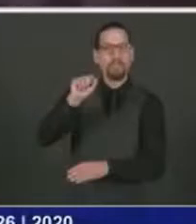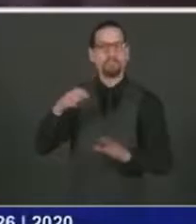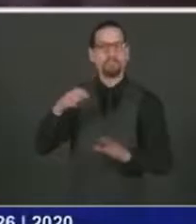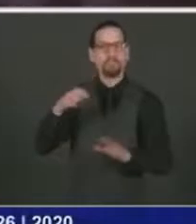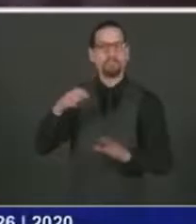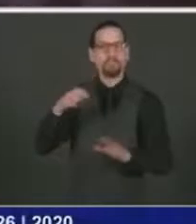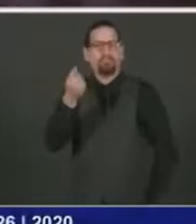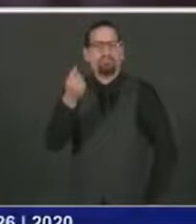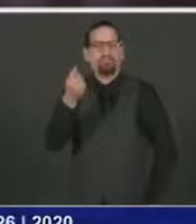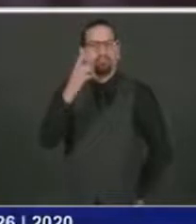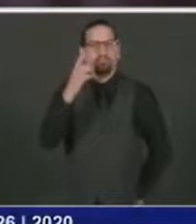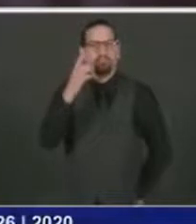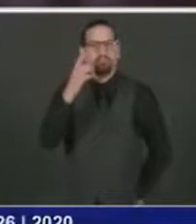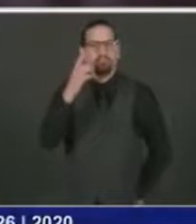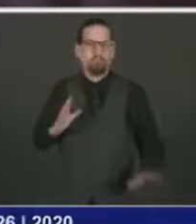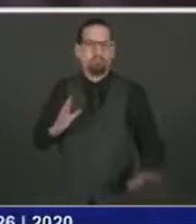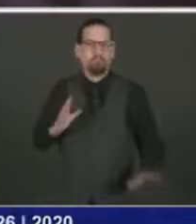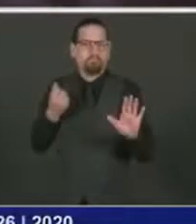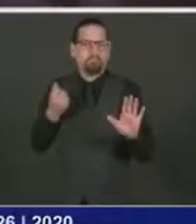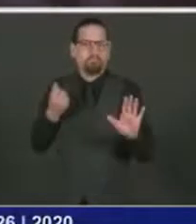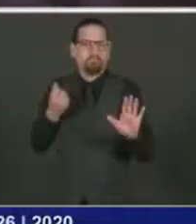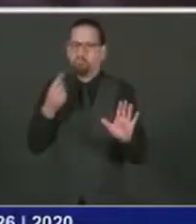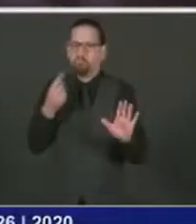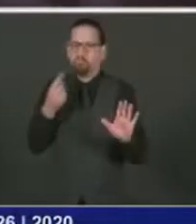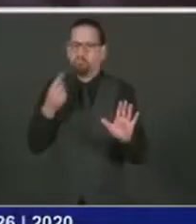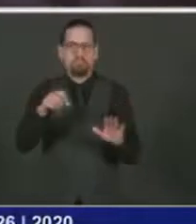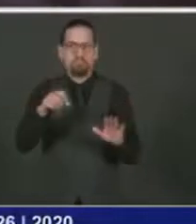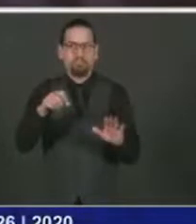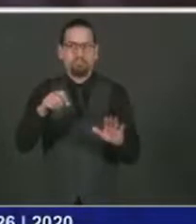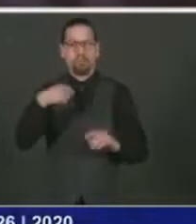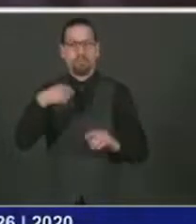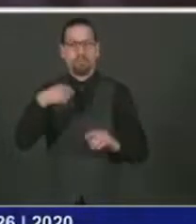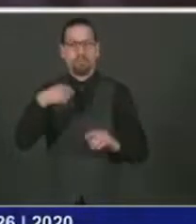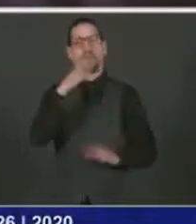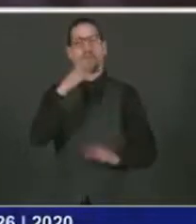that. And I am not minimizing that.